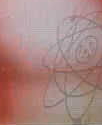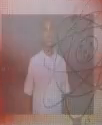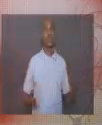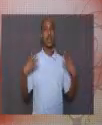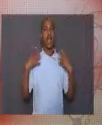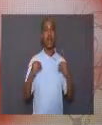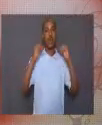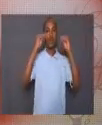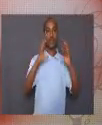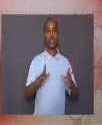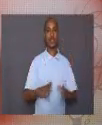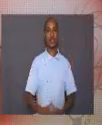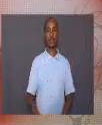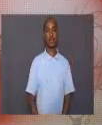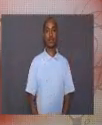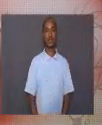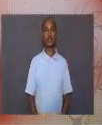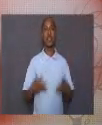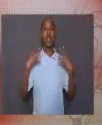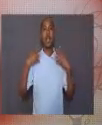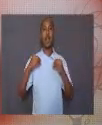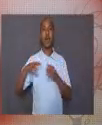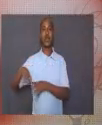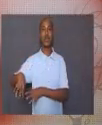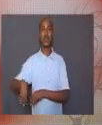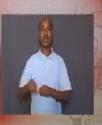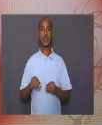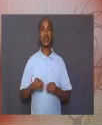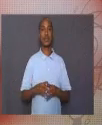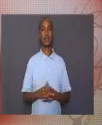Hello, teacher. Hello, students.